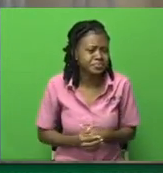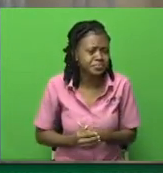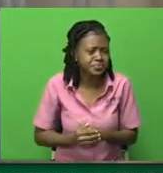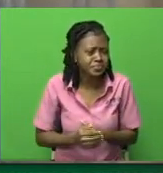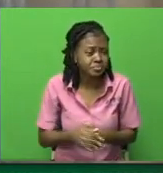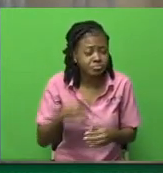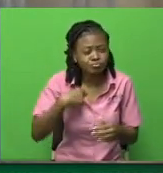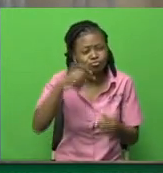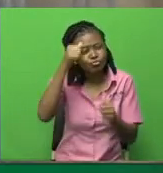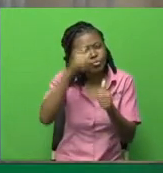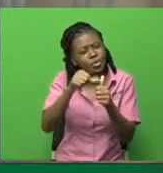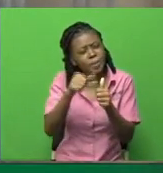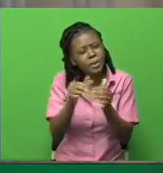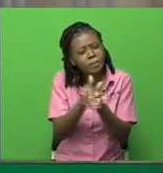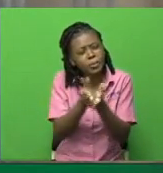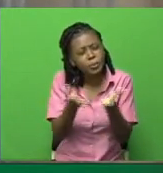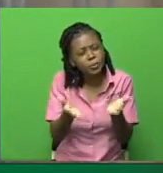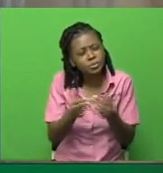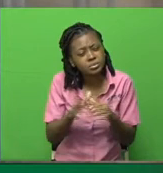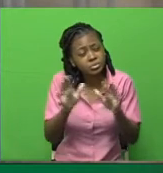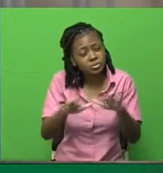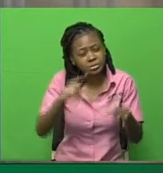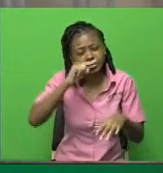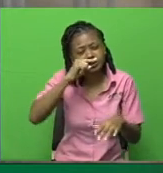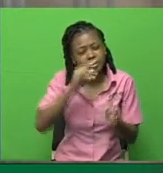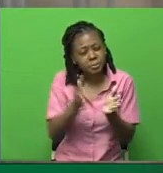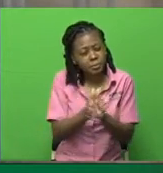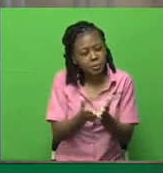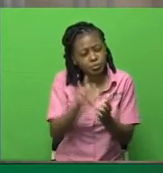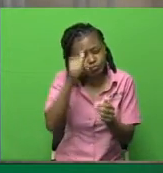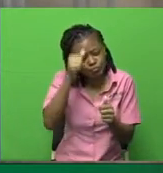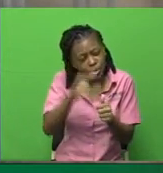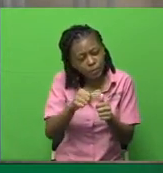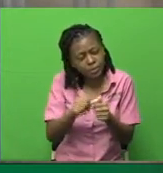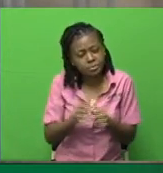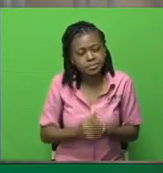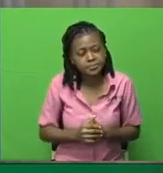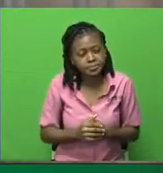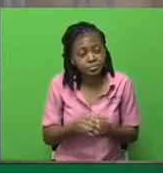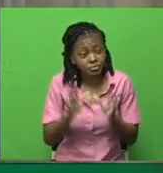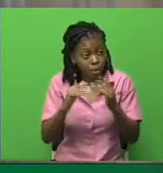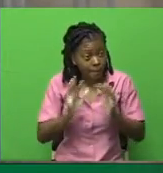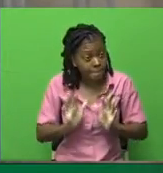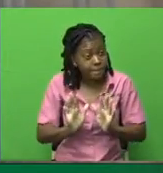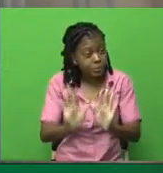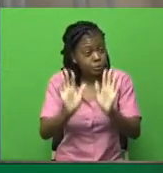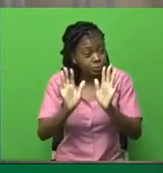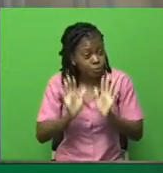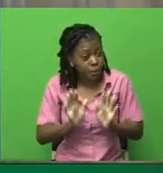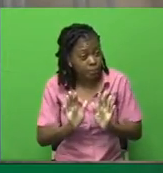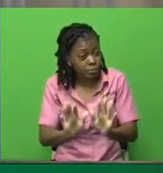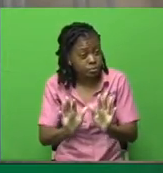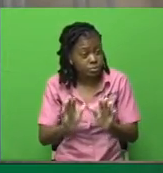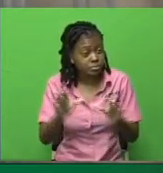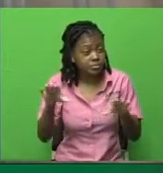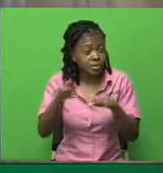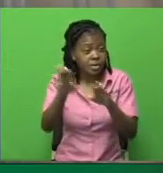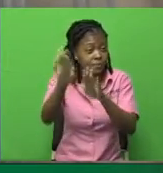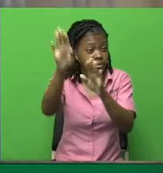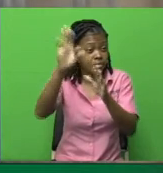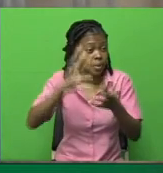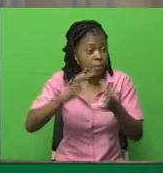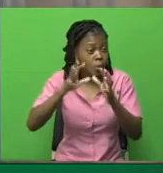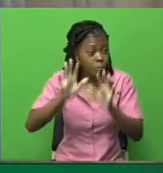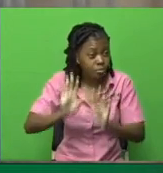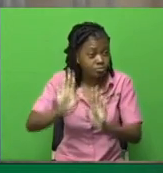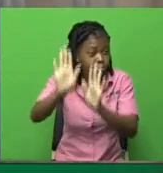that children or sis of us that he would be pushing a bowl up a hill and as soon as it reach a little way it just rolls back down again that is what is happening under